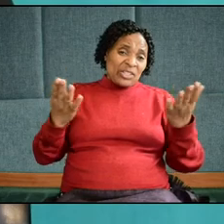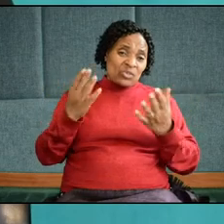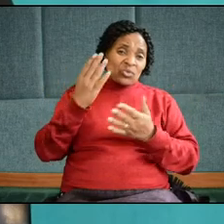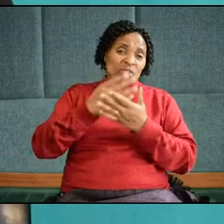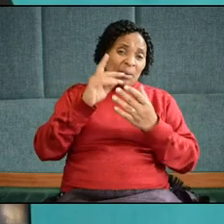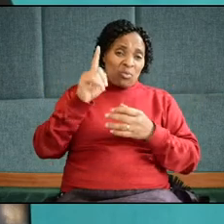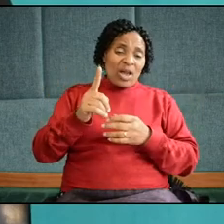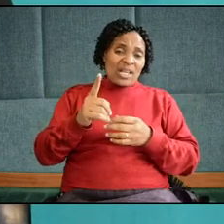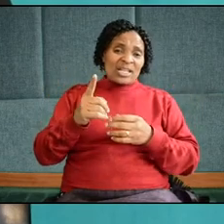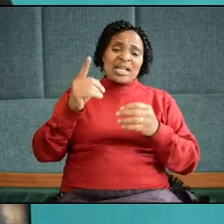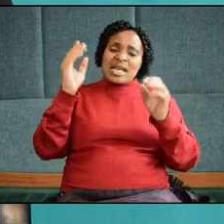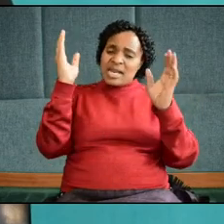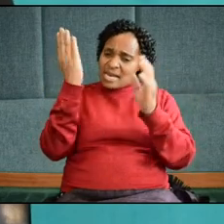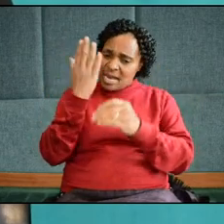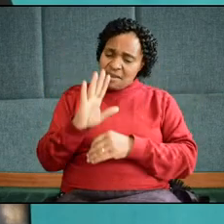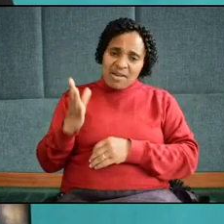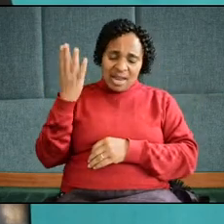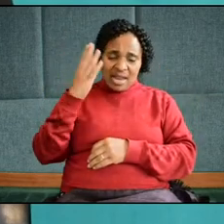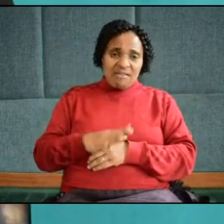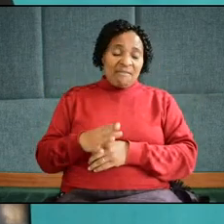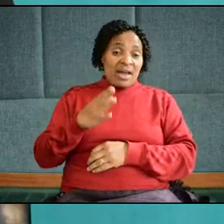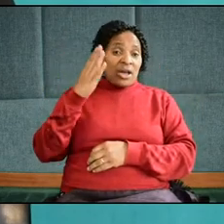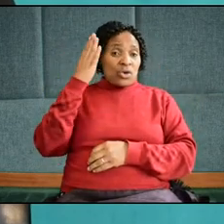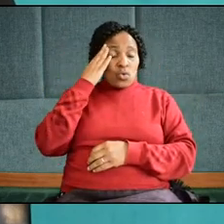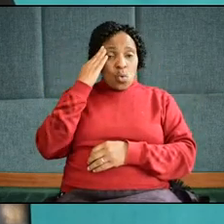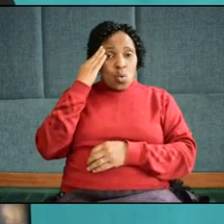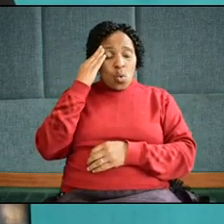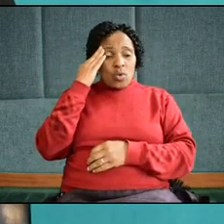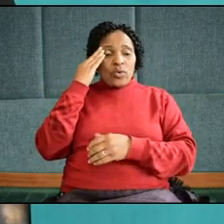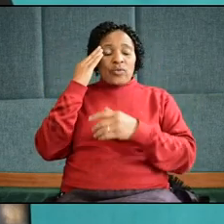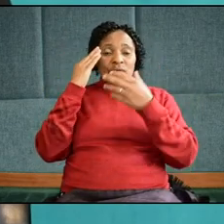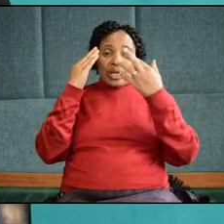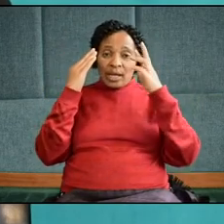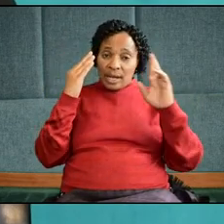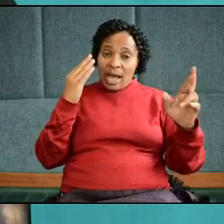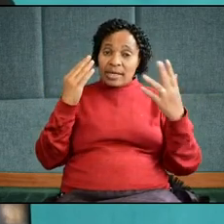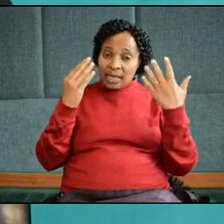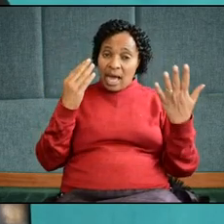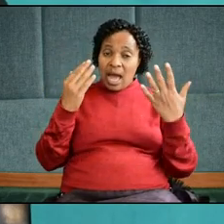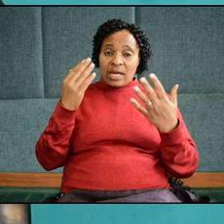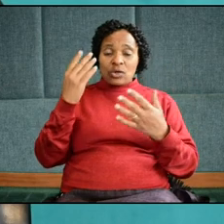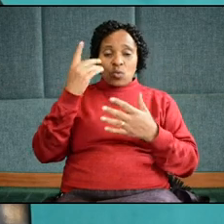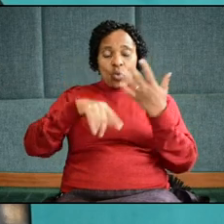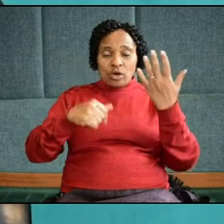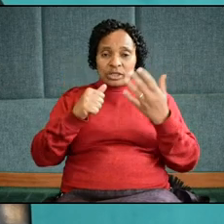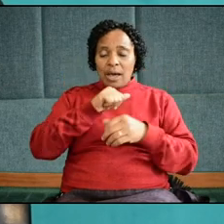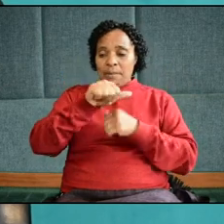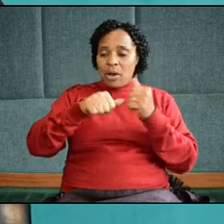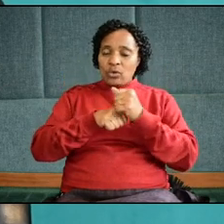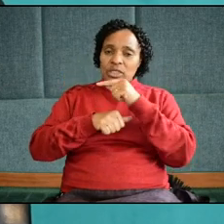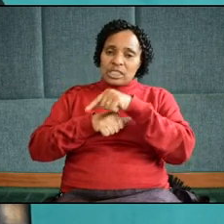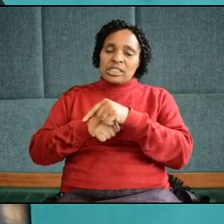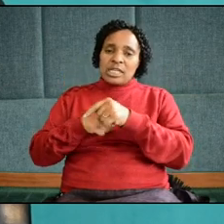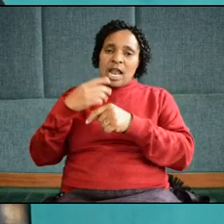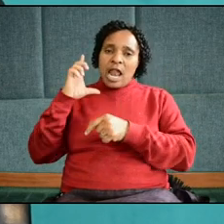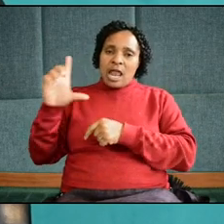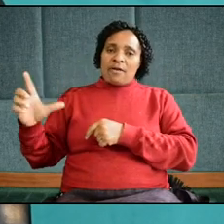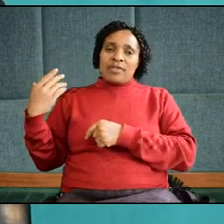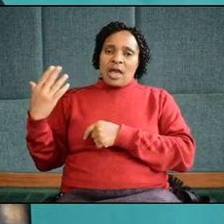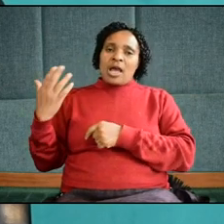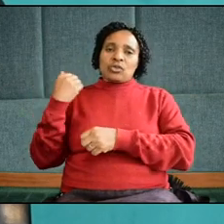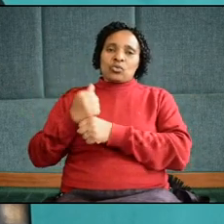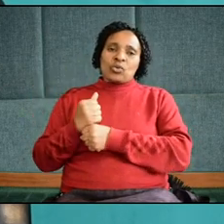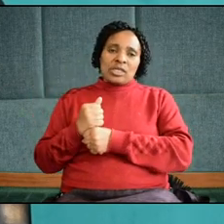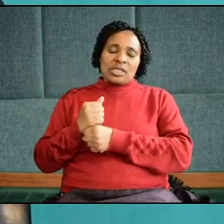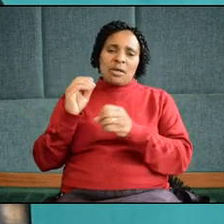hand has done, the left hand should not know about it. Okay, that's also another lesson we can pick about it today. Now,